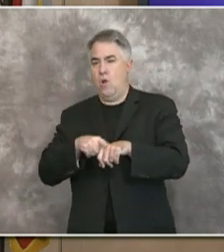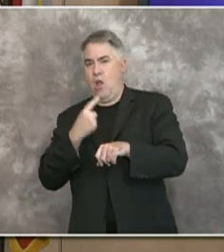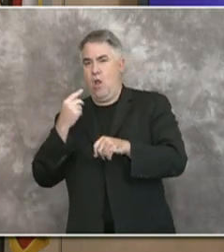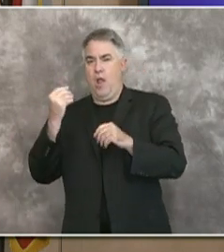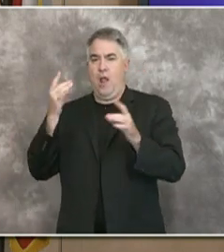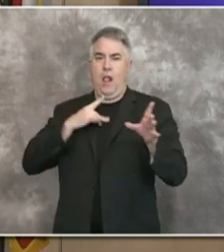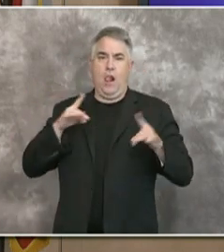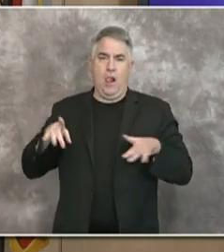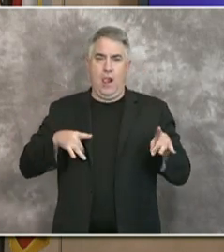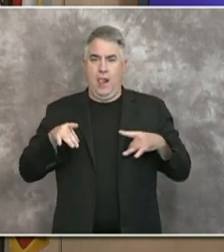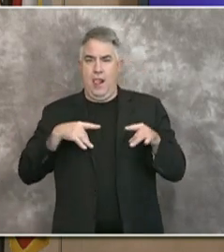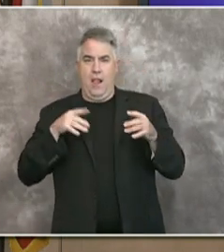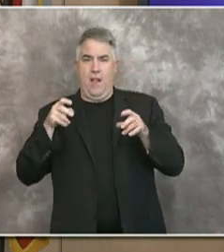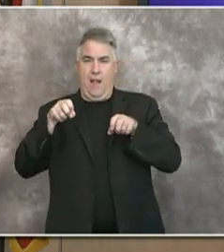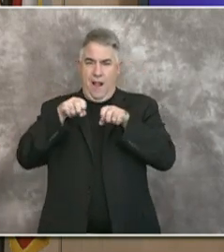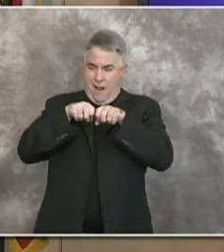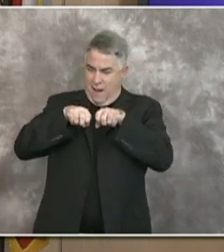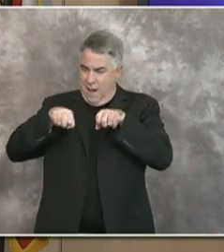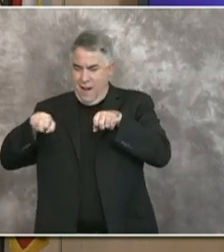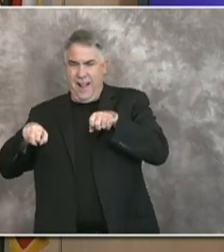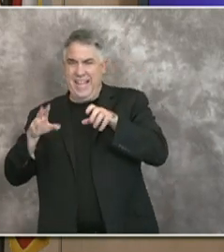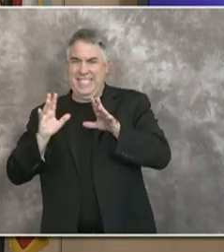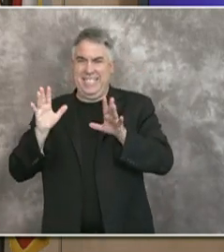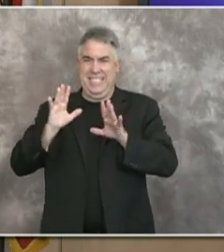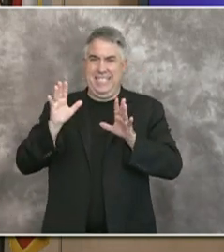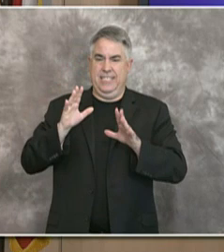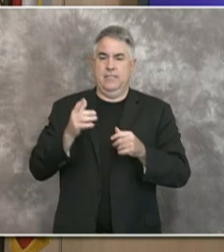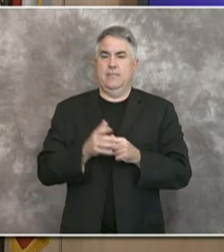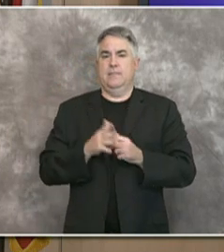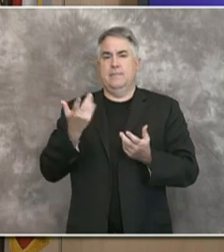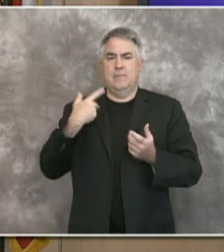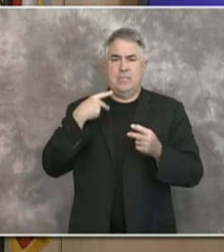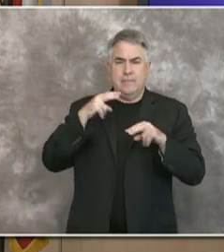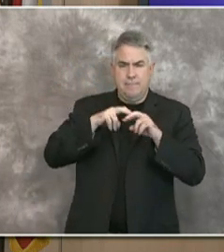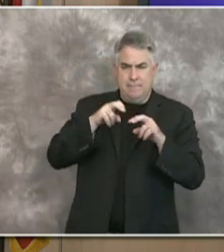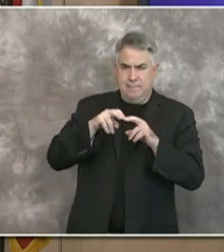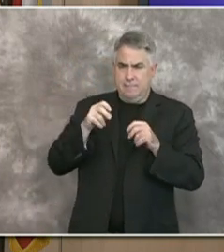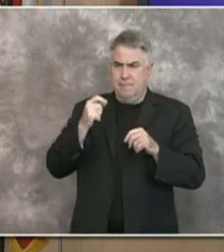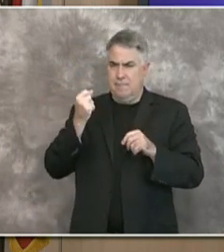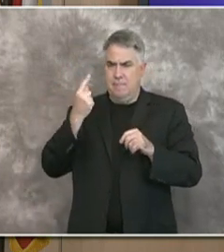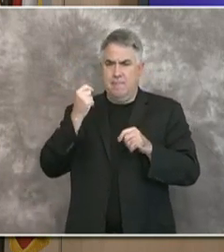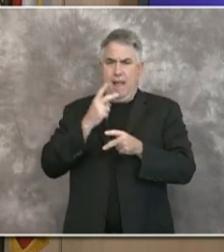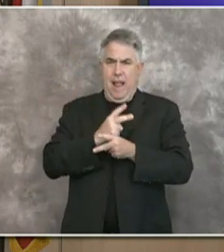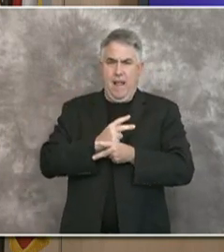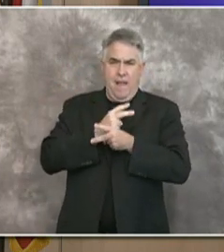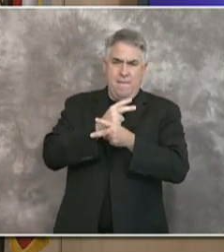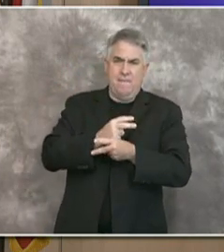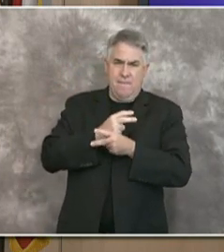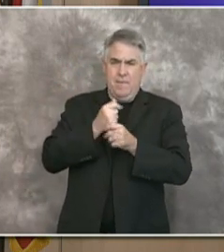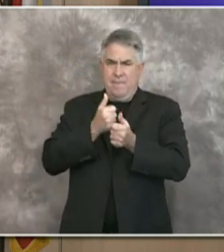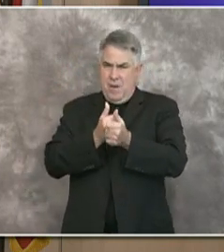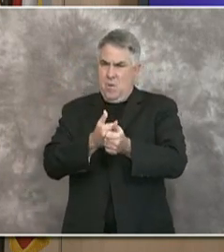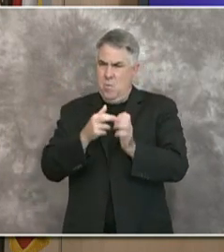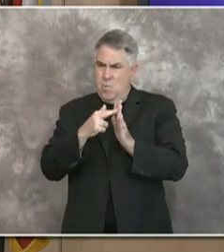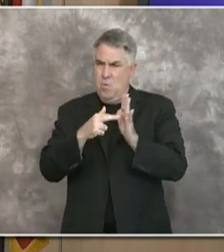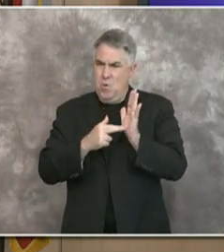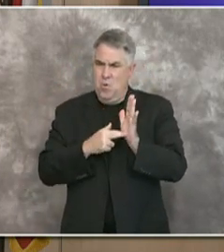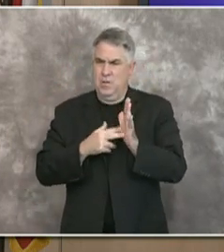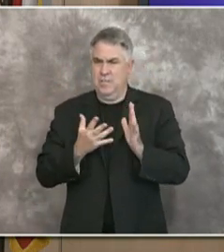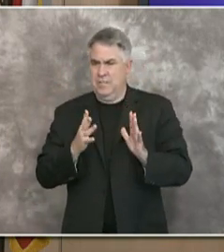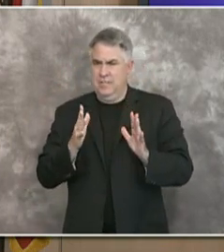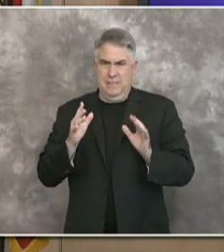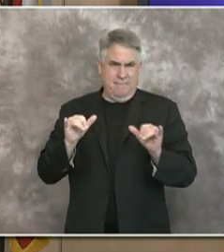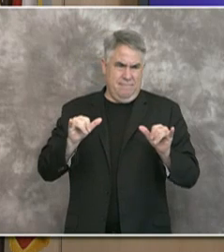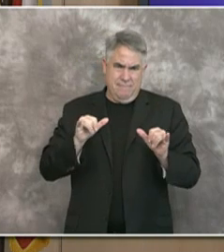closer proximity. It's important as we move into these that we must be cautious, we must be vigilant, and we must